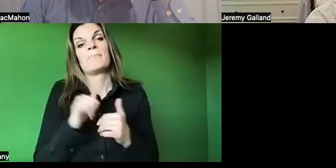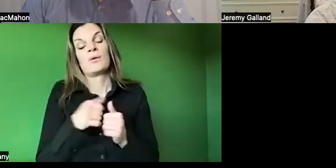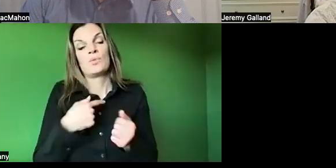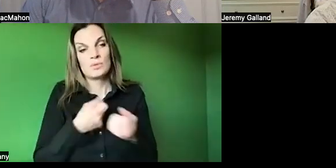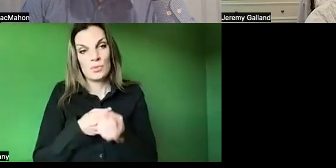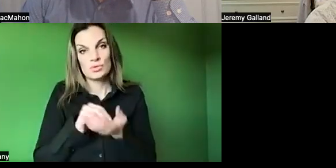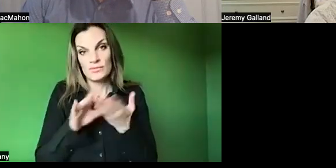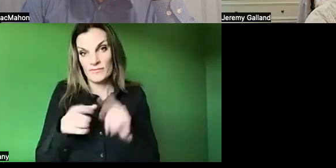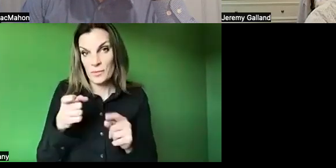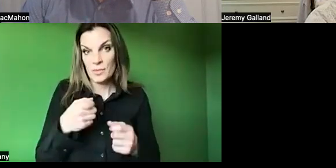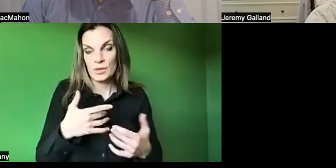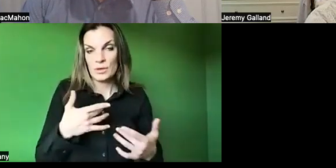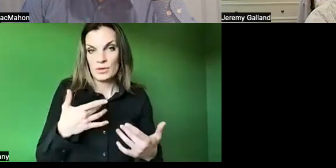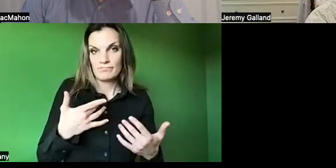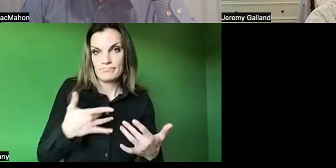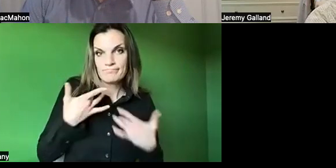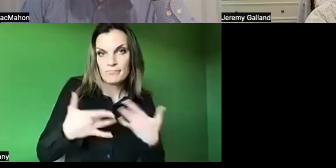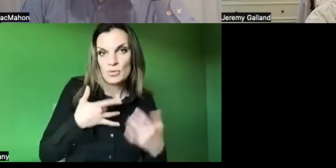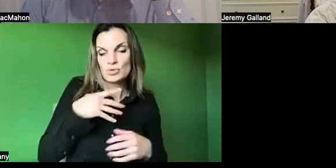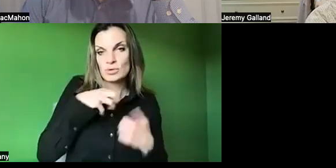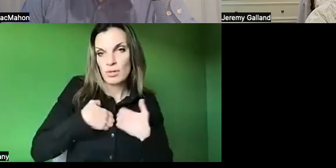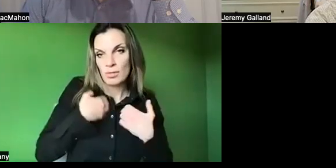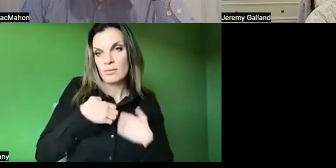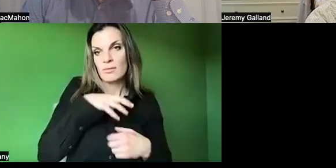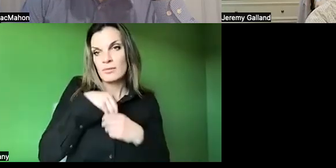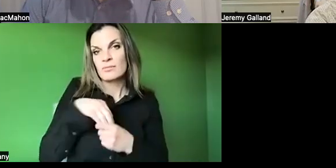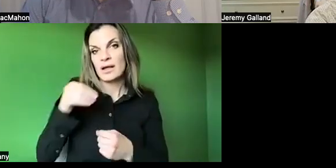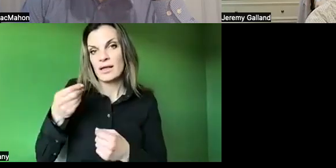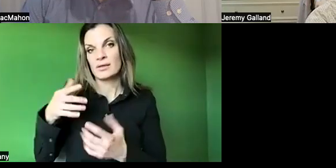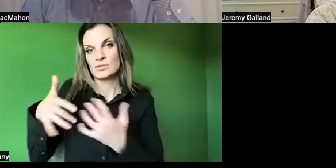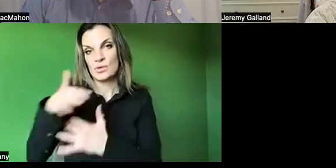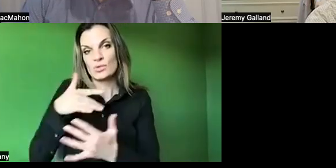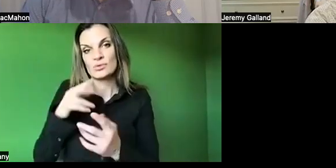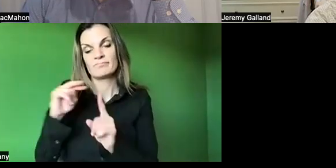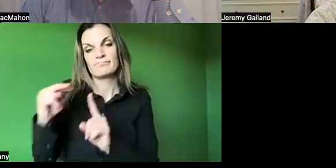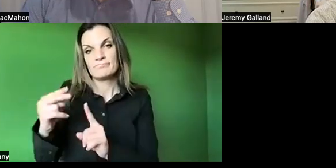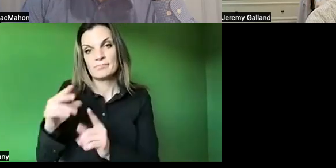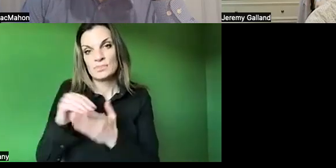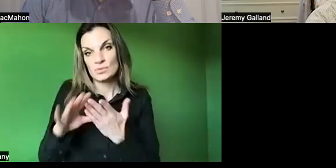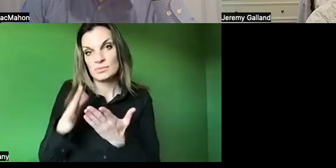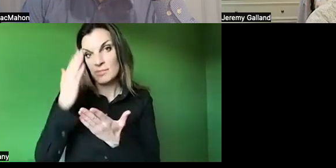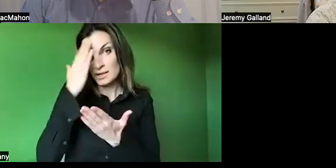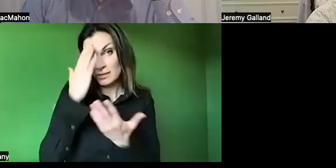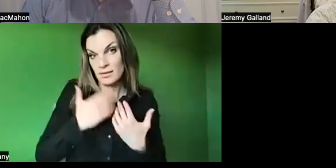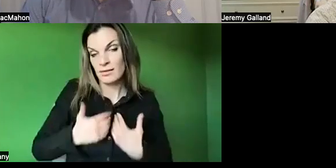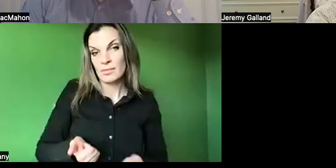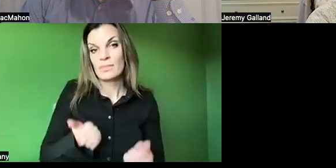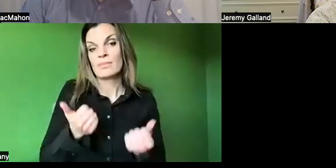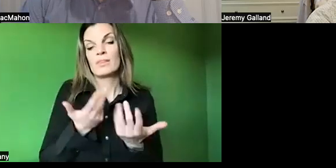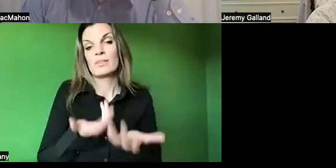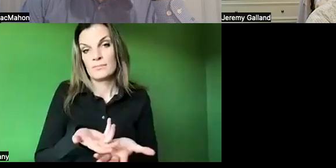from a social emotional perspective, students' mental health,